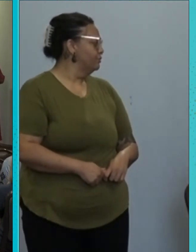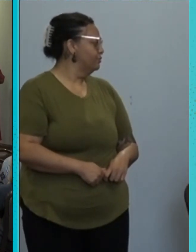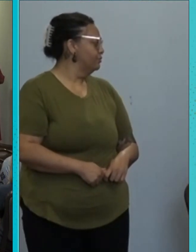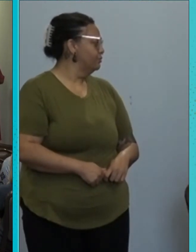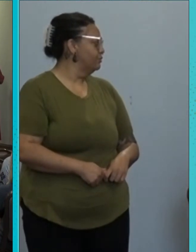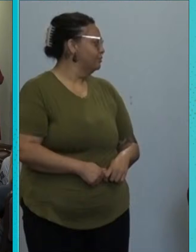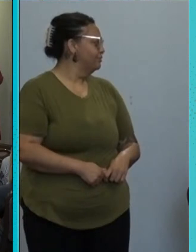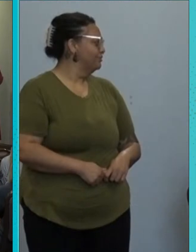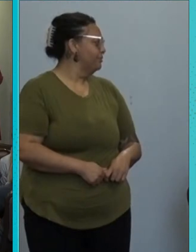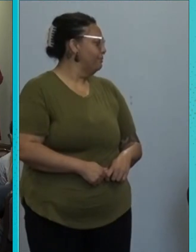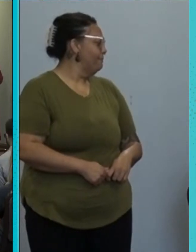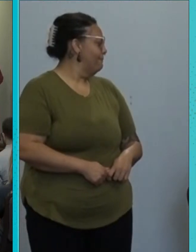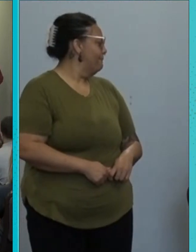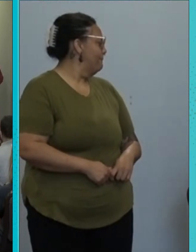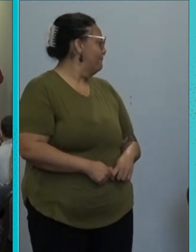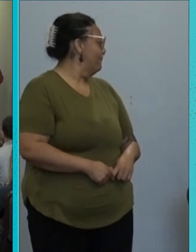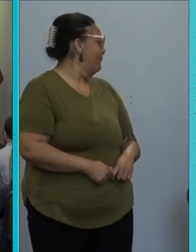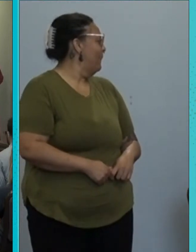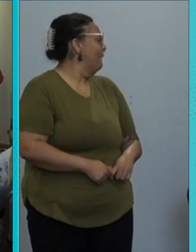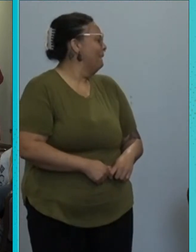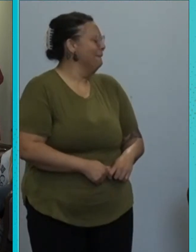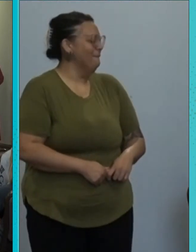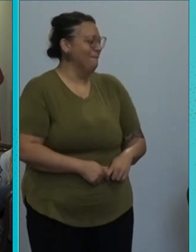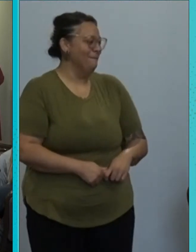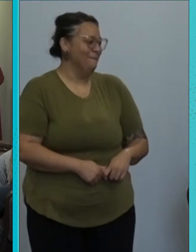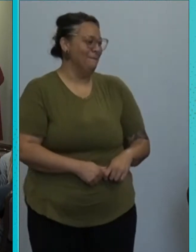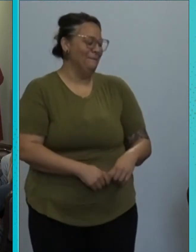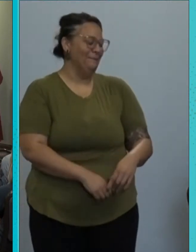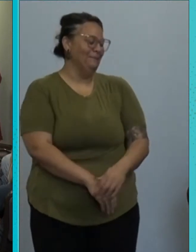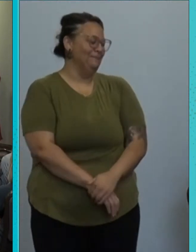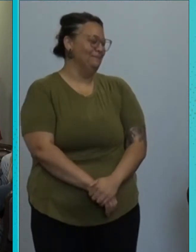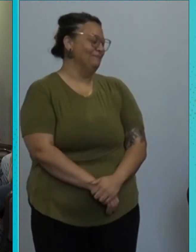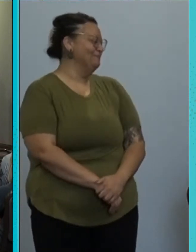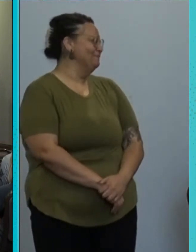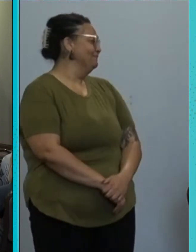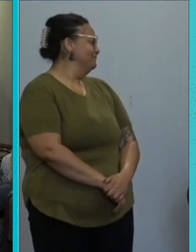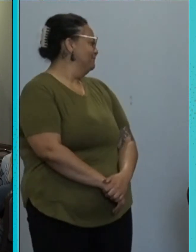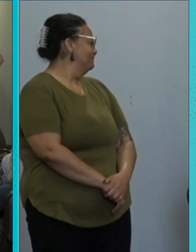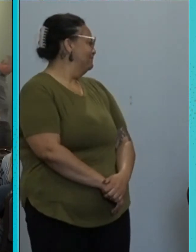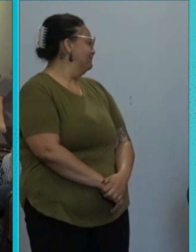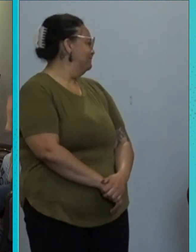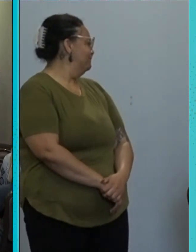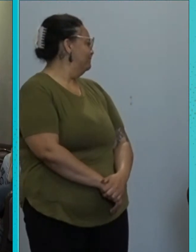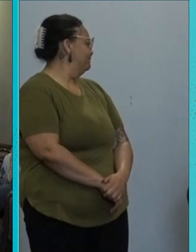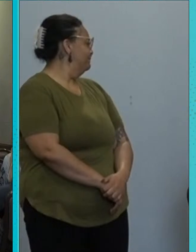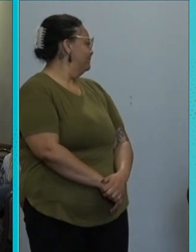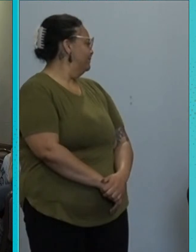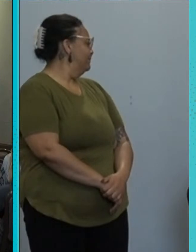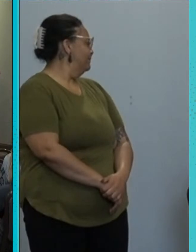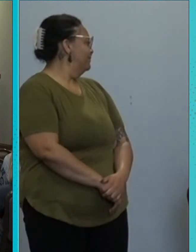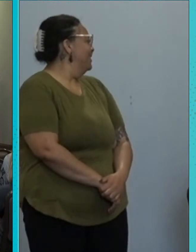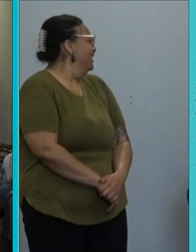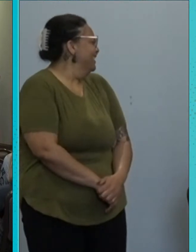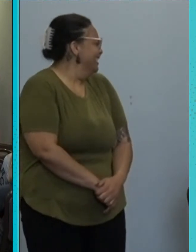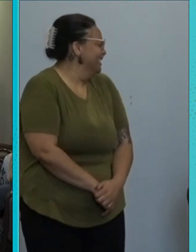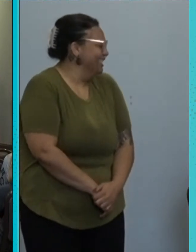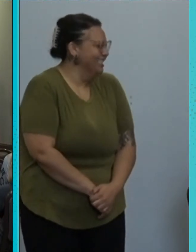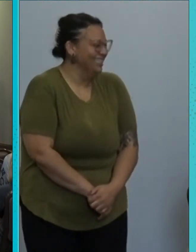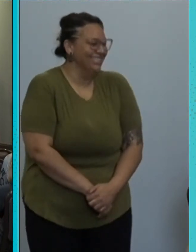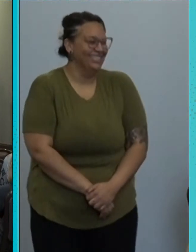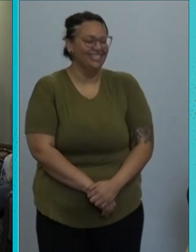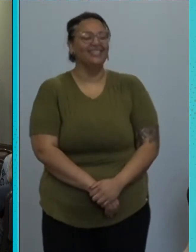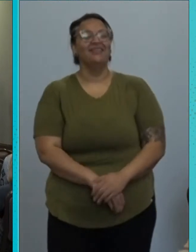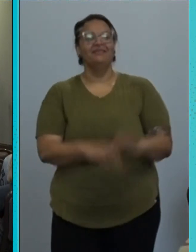Thank you, Nick. Okay, so we'll